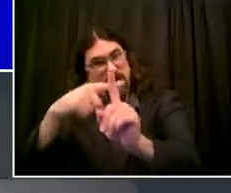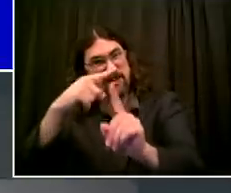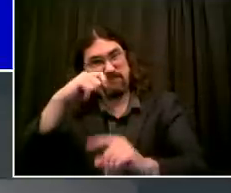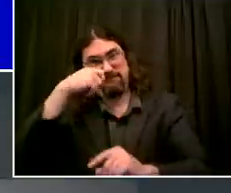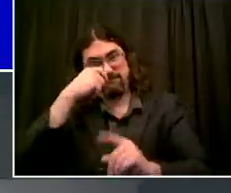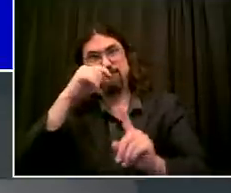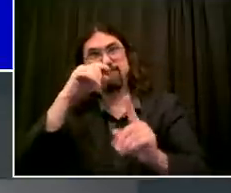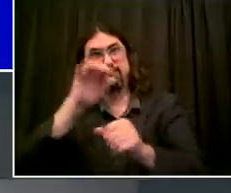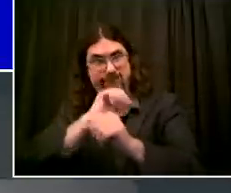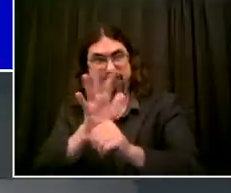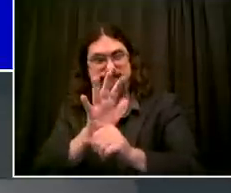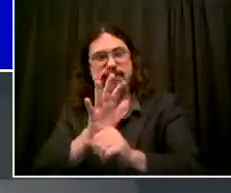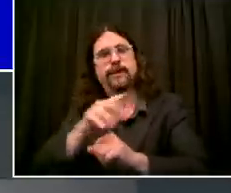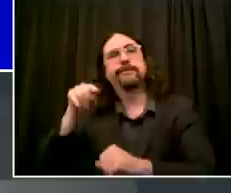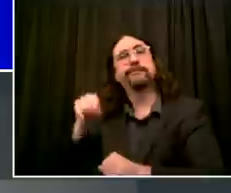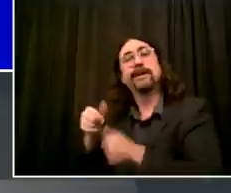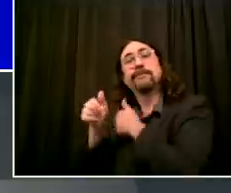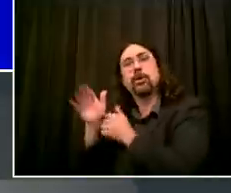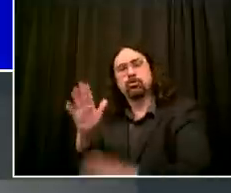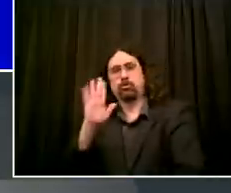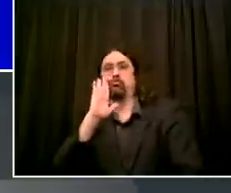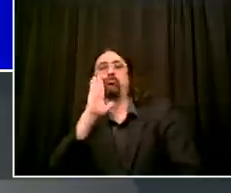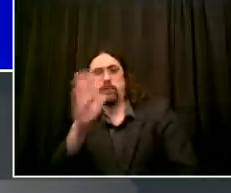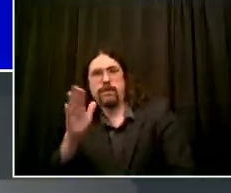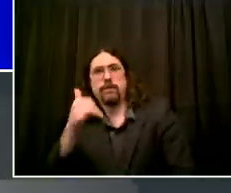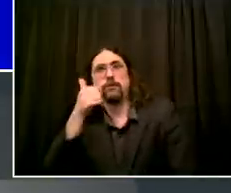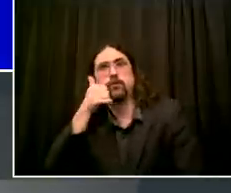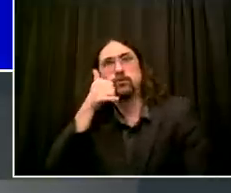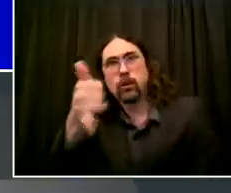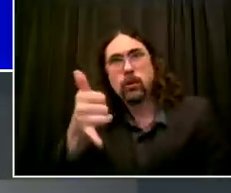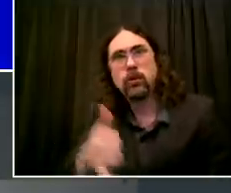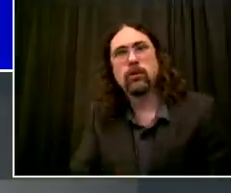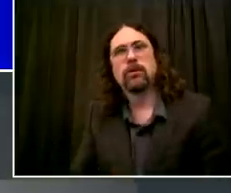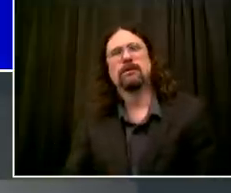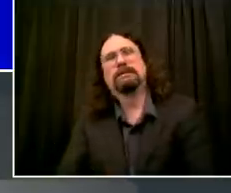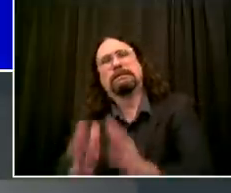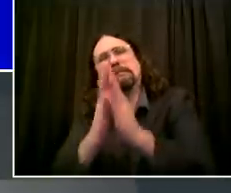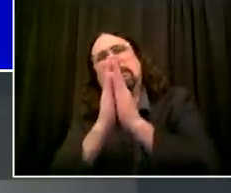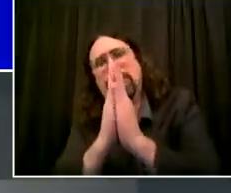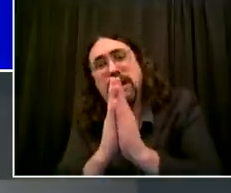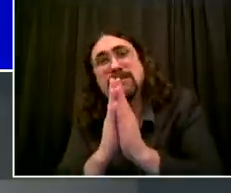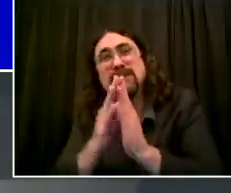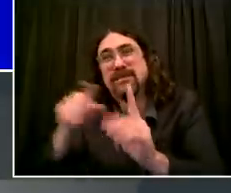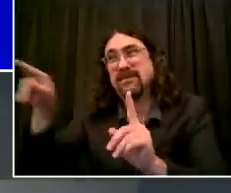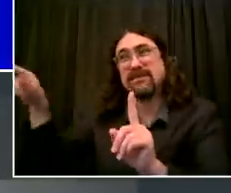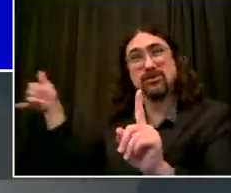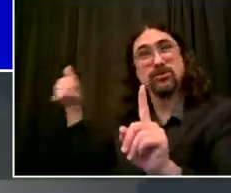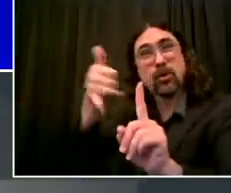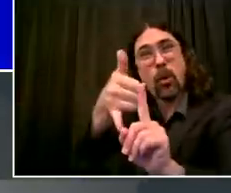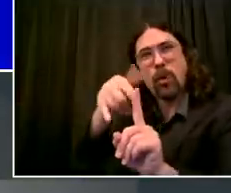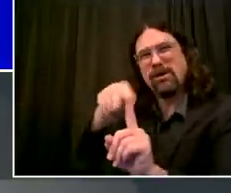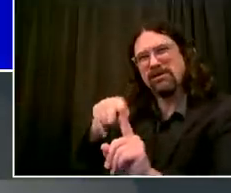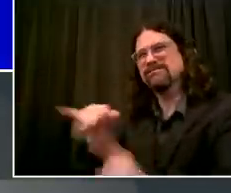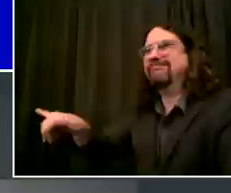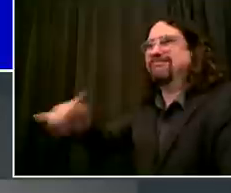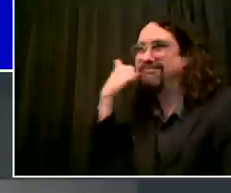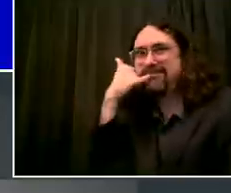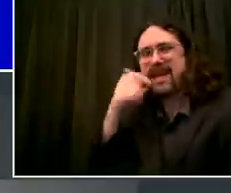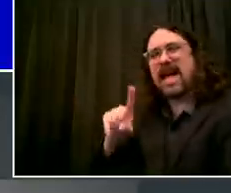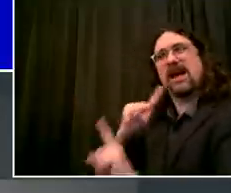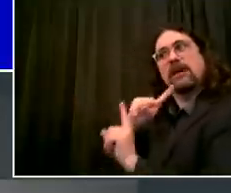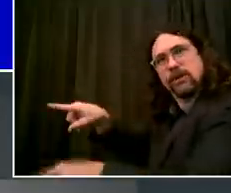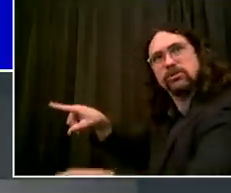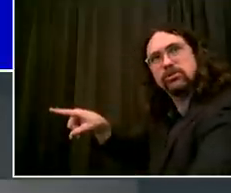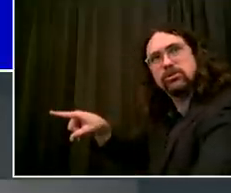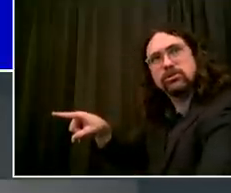that call, tell them about your close contacts. That's how we protect people. That's how we protect your family and every family. That call